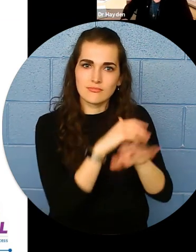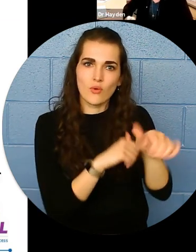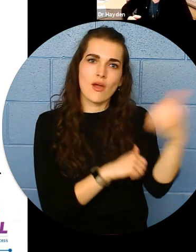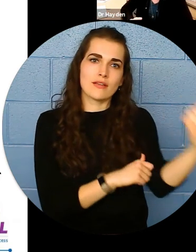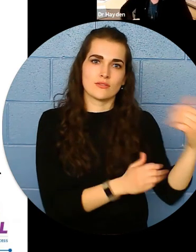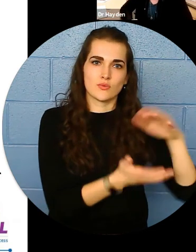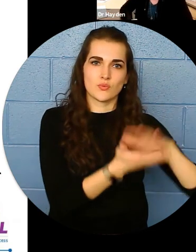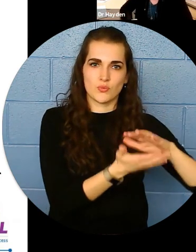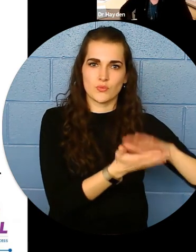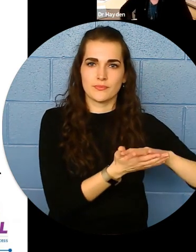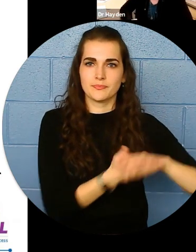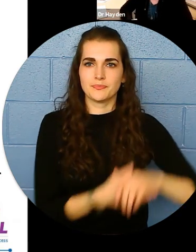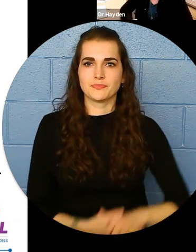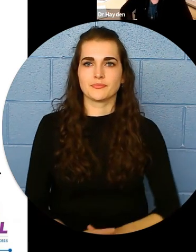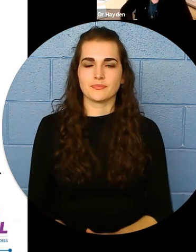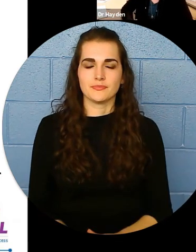building.